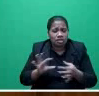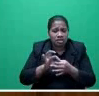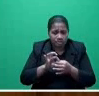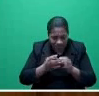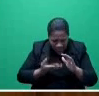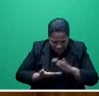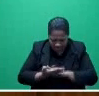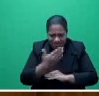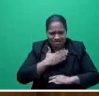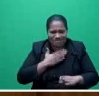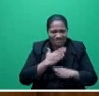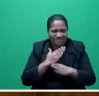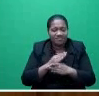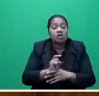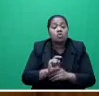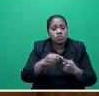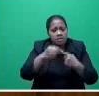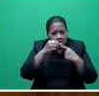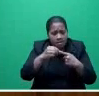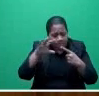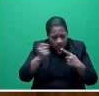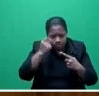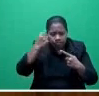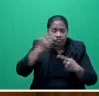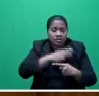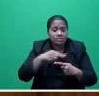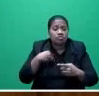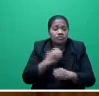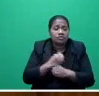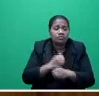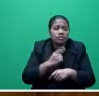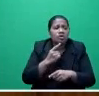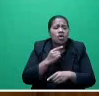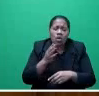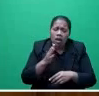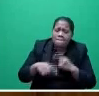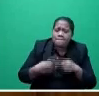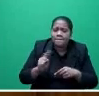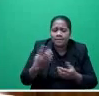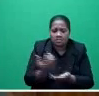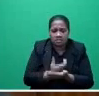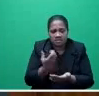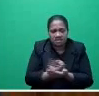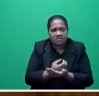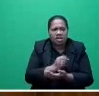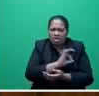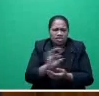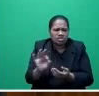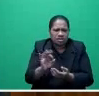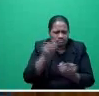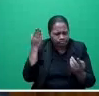my portfolio. One must realize that Ministry of Employment is all about service and not capital project oriented